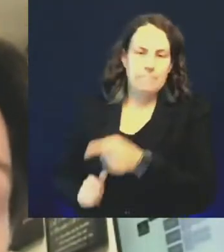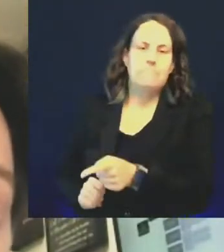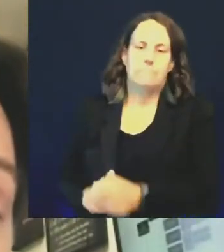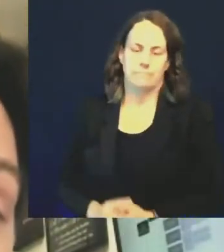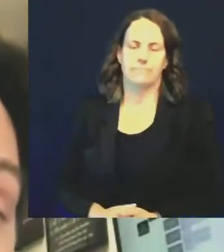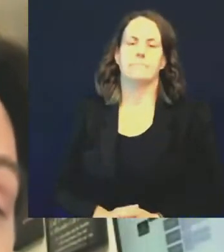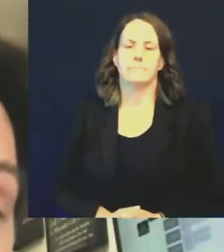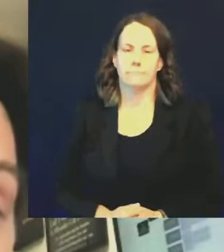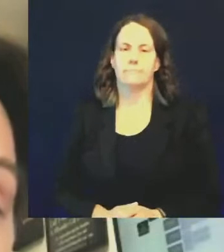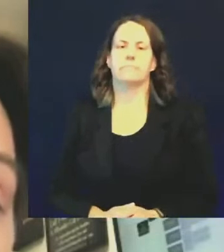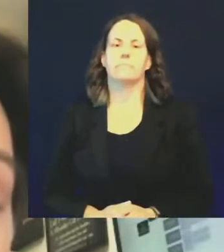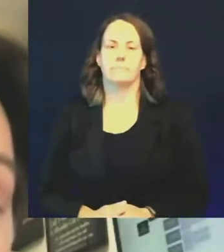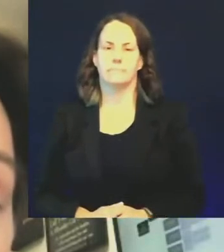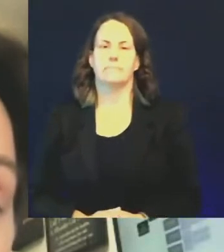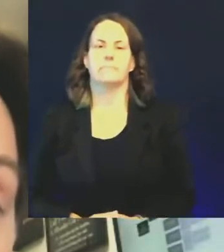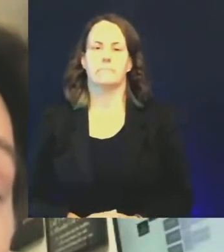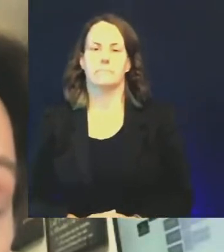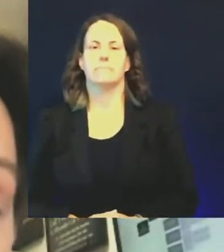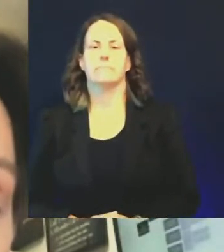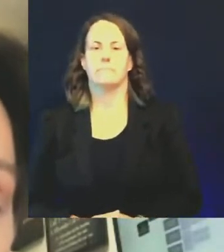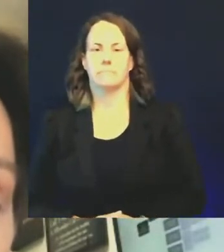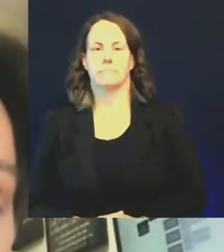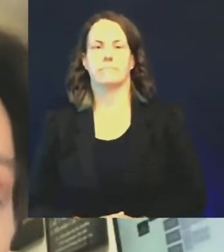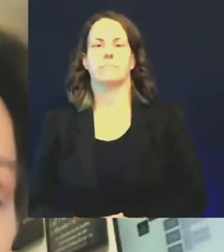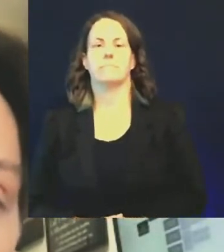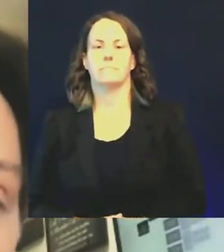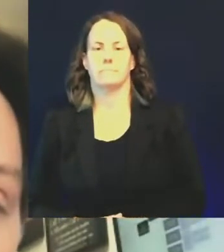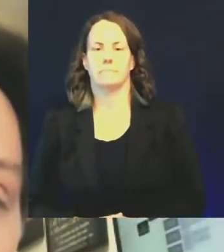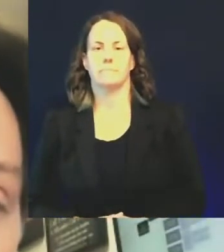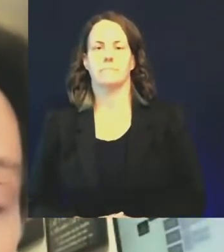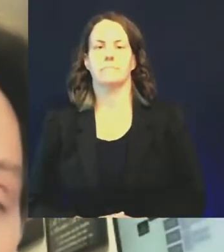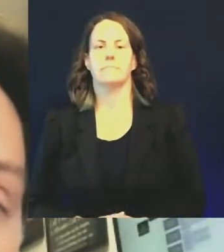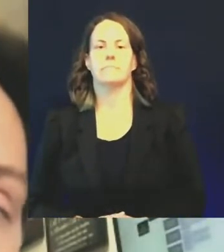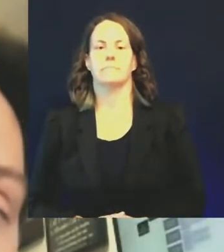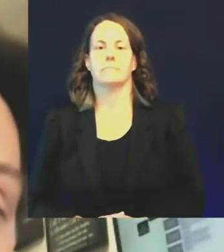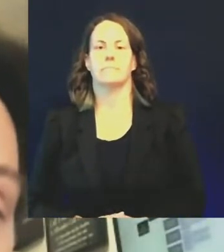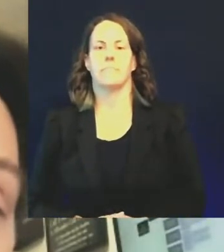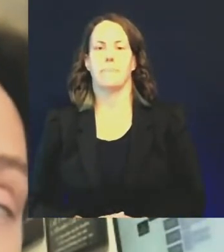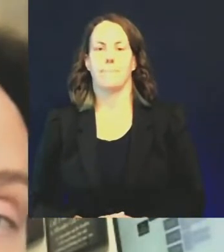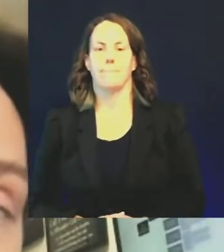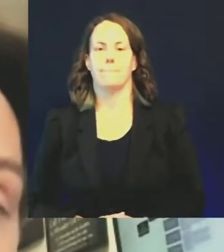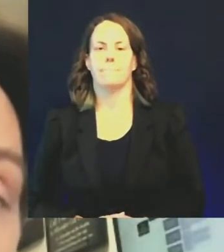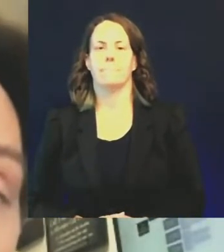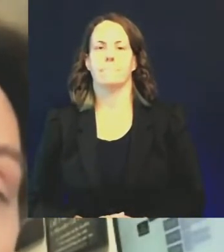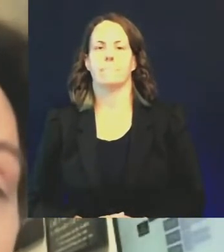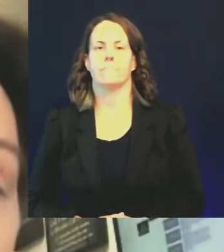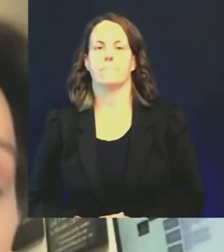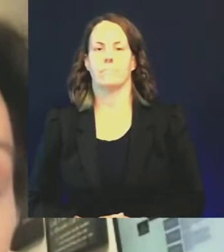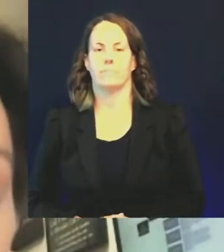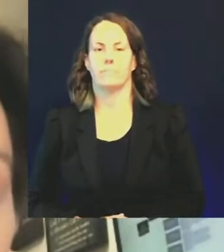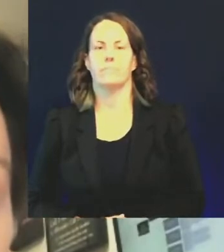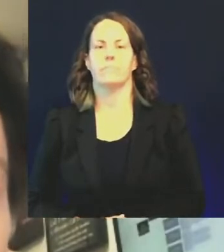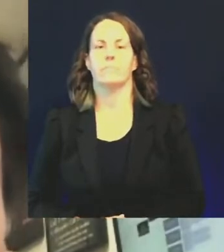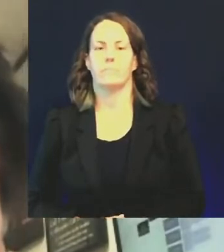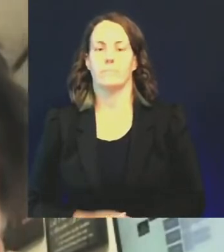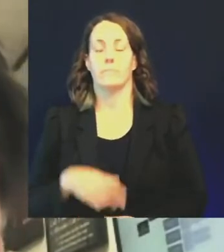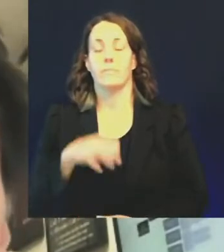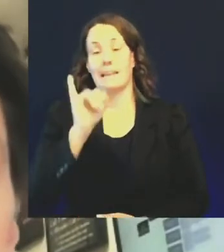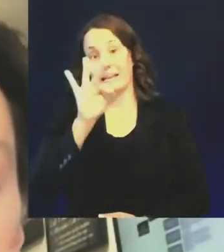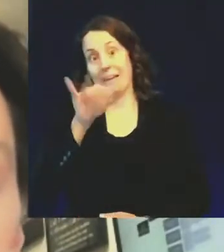be predominantly driven by that feature of the virus. But we shouldn't lose sight of the fact